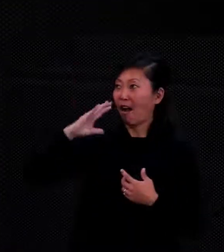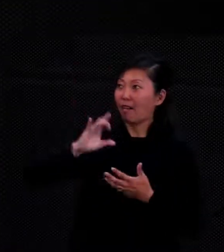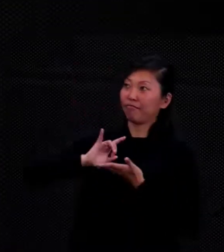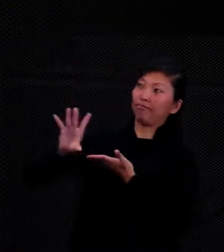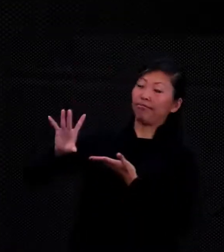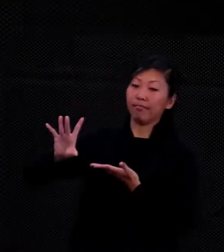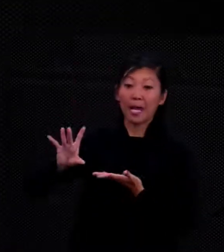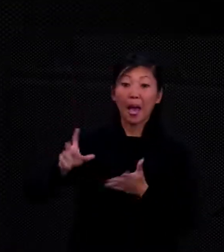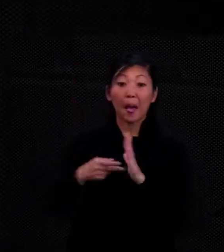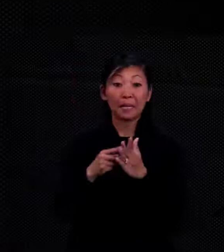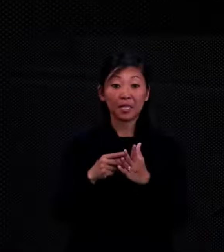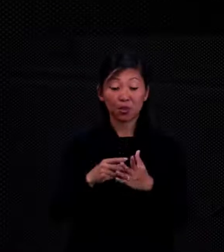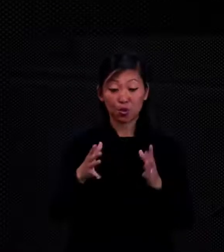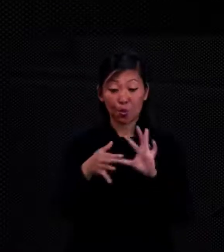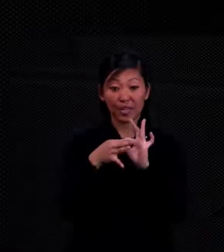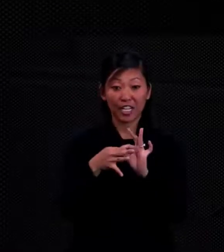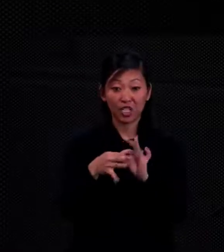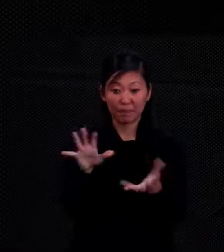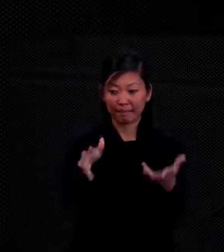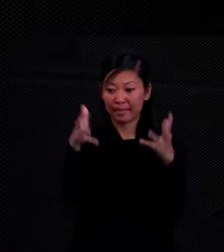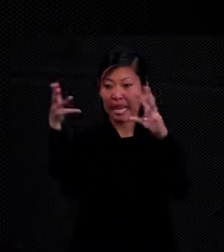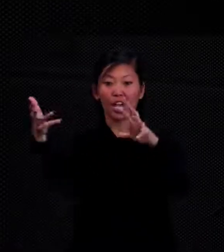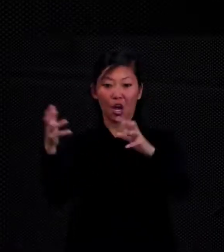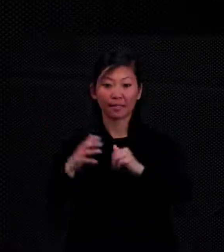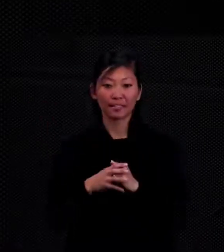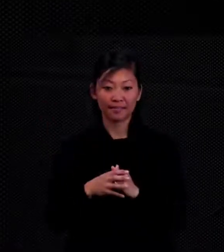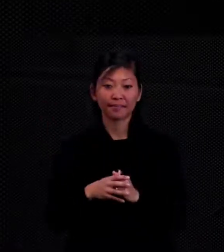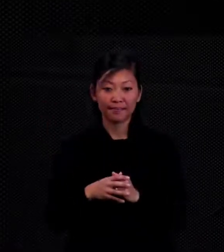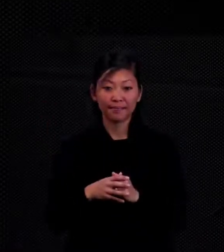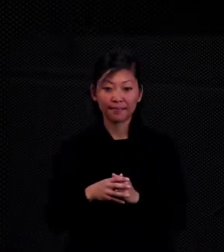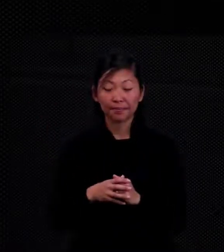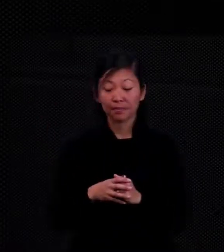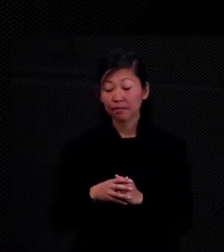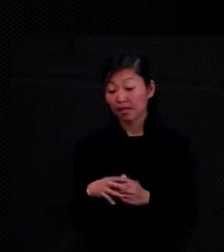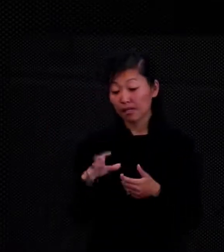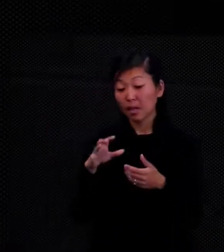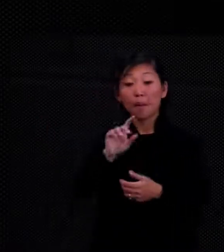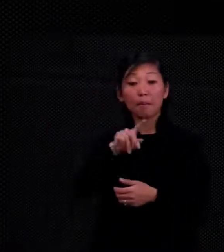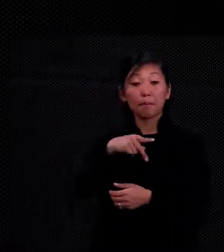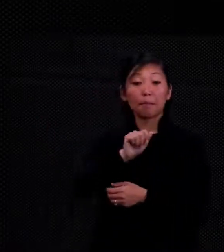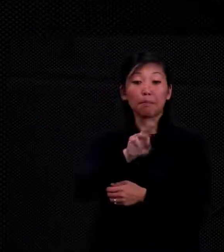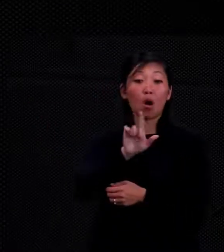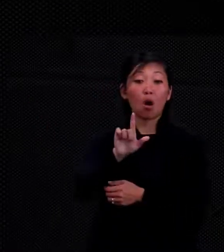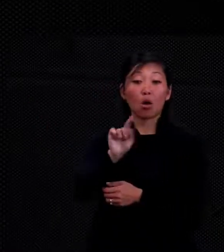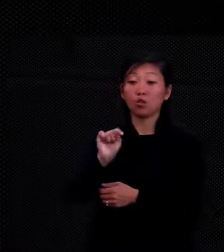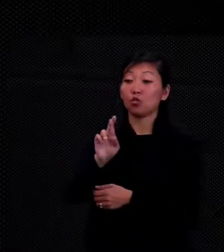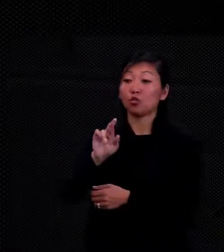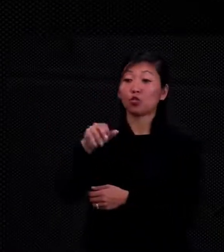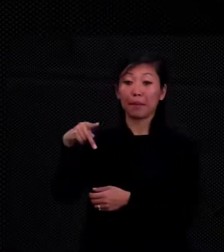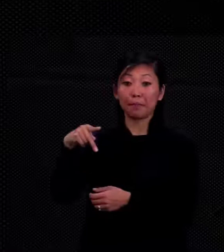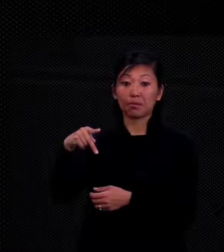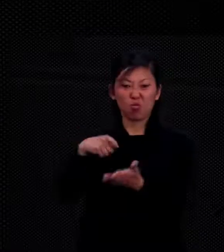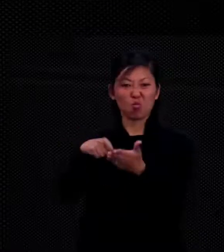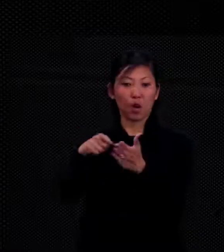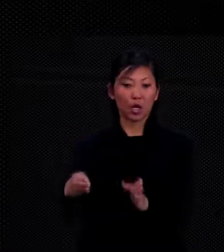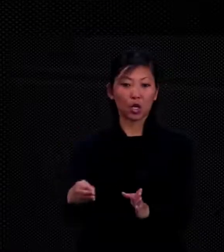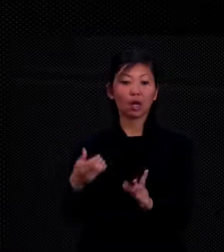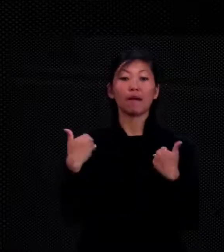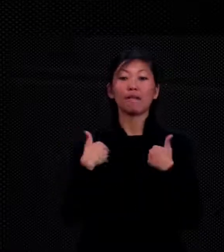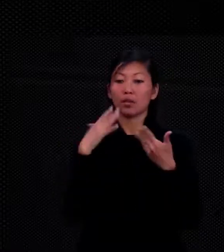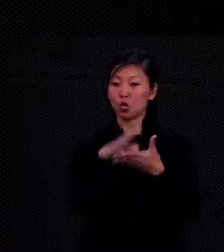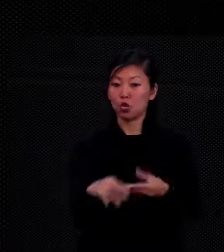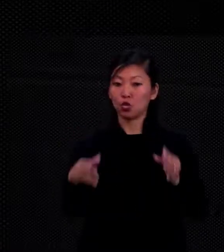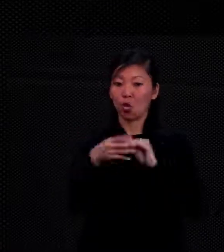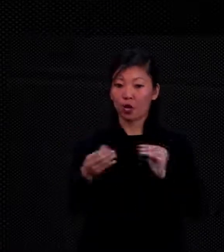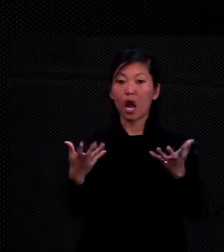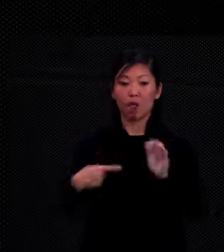relationships. Let me tell a story directly from his book. It's Paul Tripp's story, which I think might cause the light